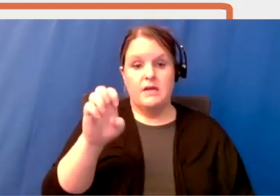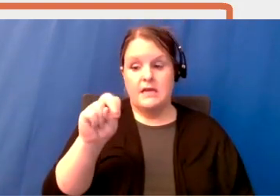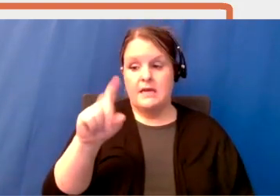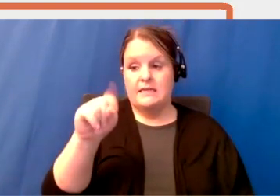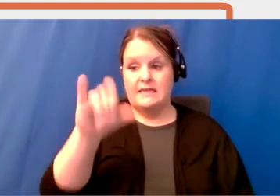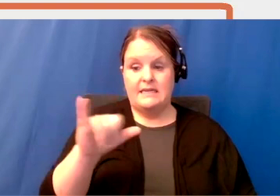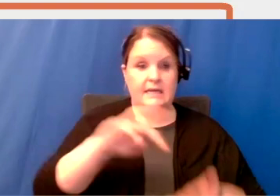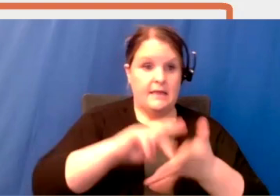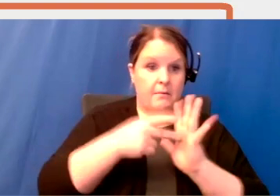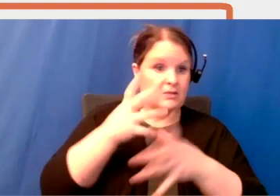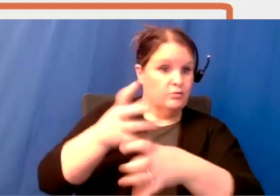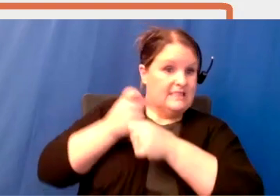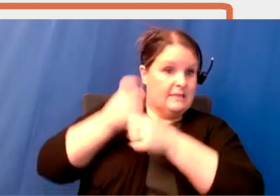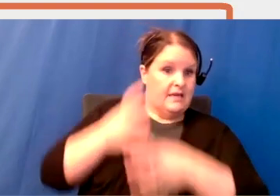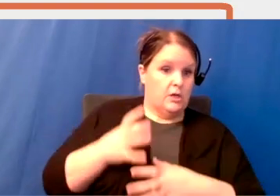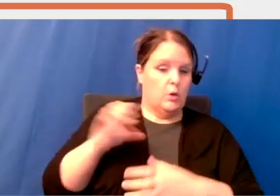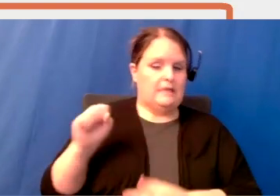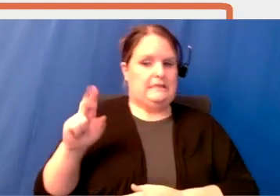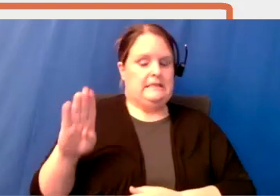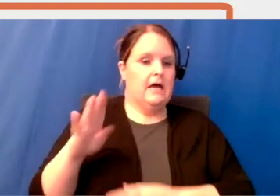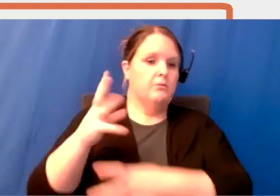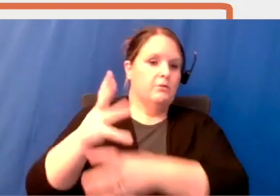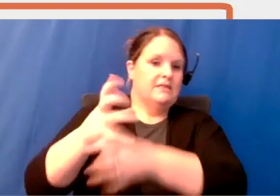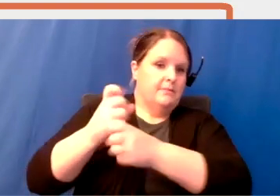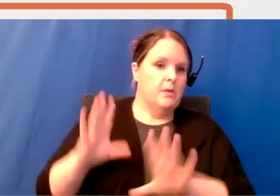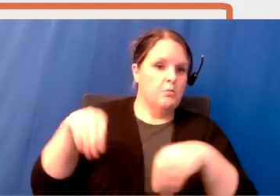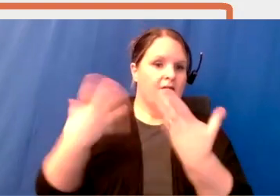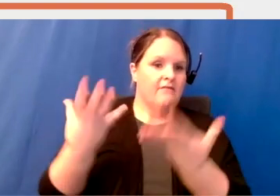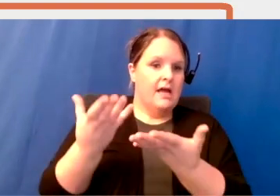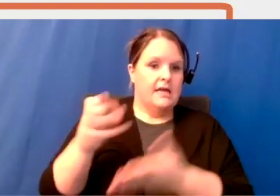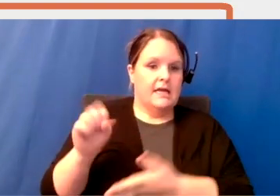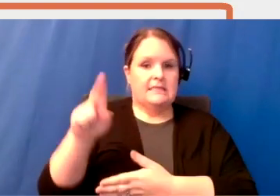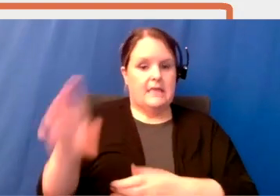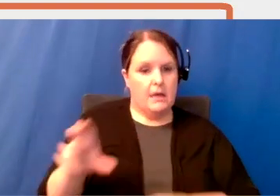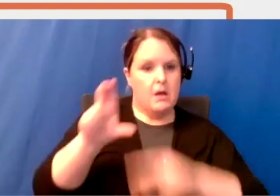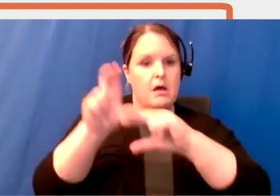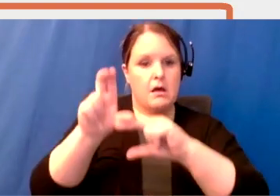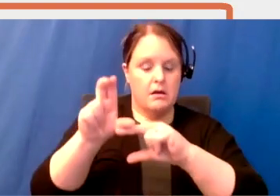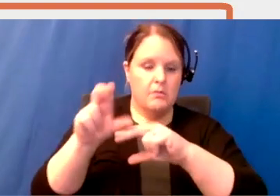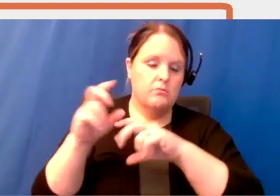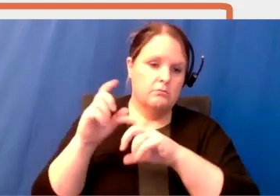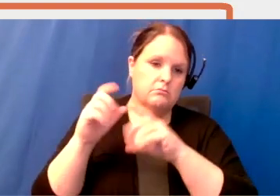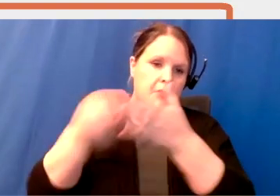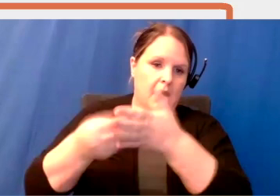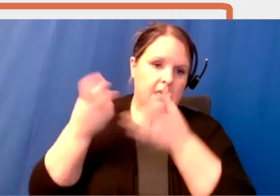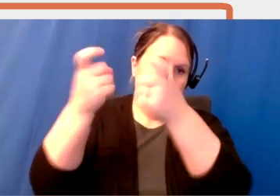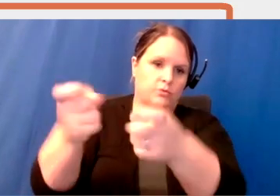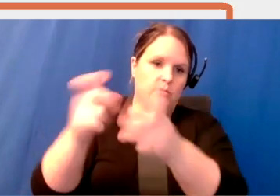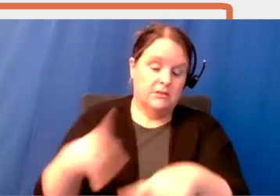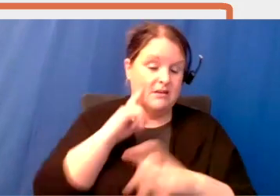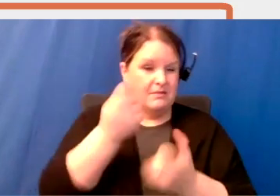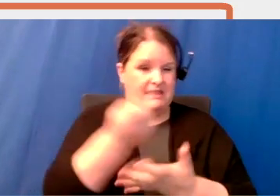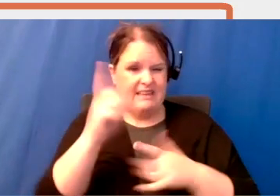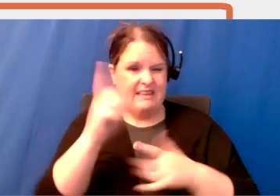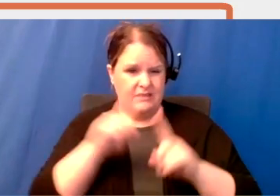a subrecipient receiving, or sorry, providing a subaward to a subrecipient. So there can be multiple